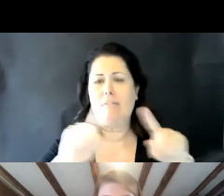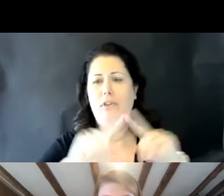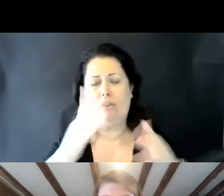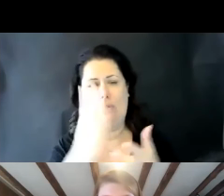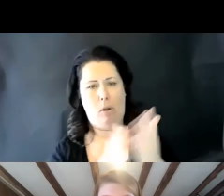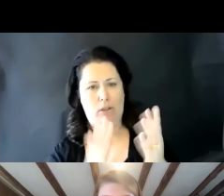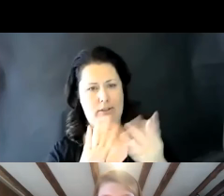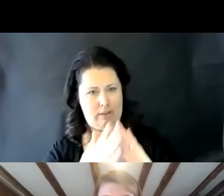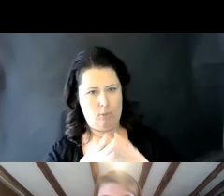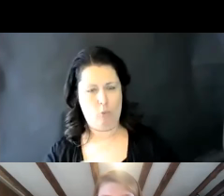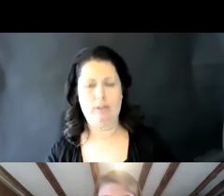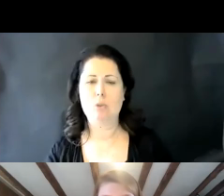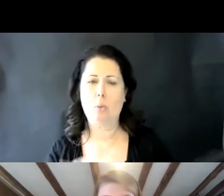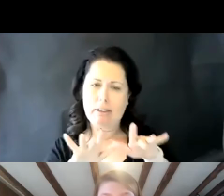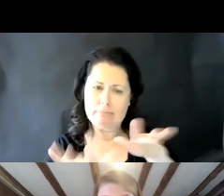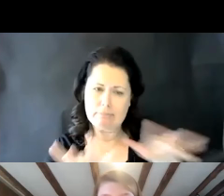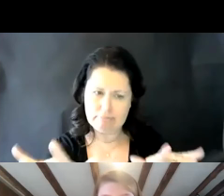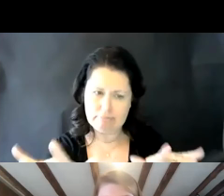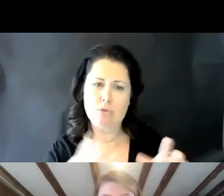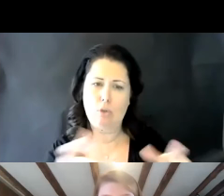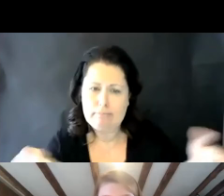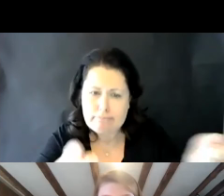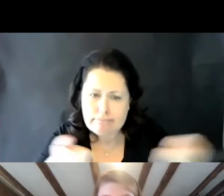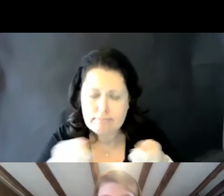if we're not.